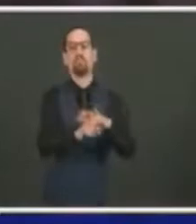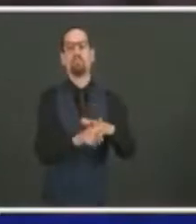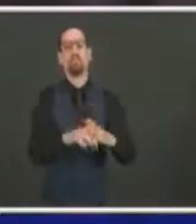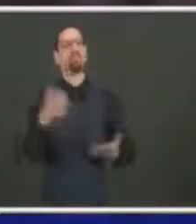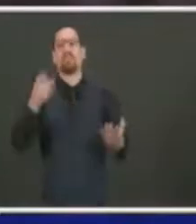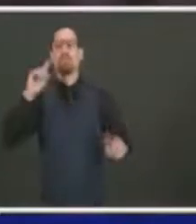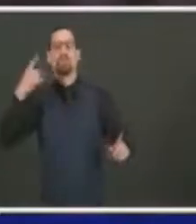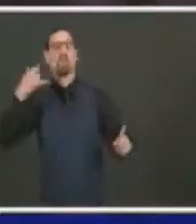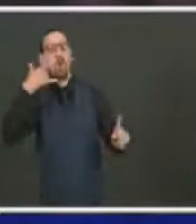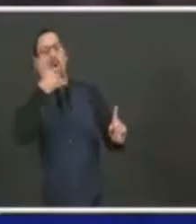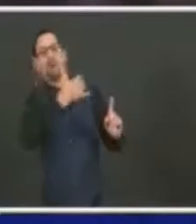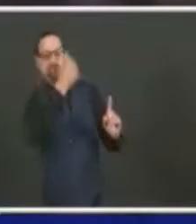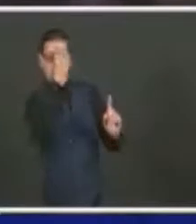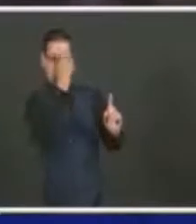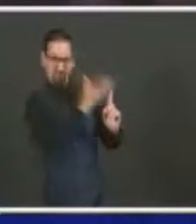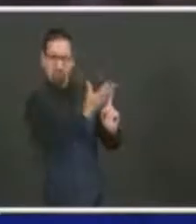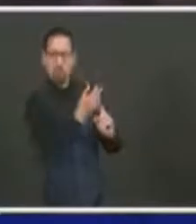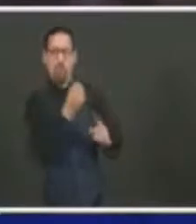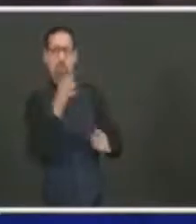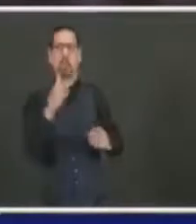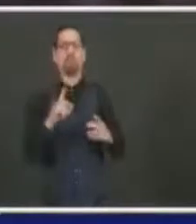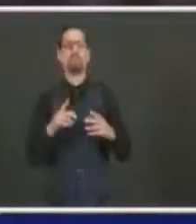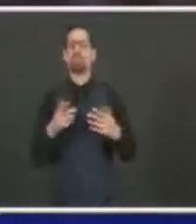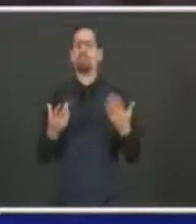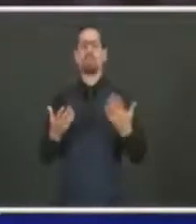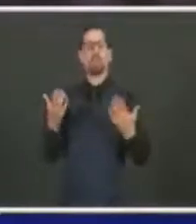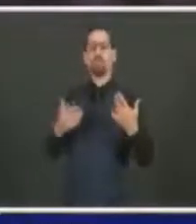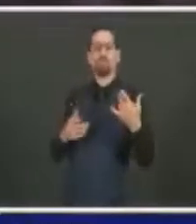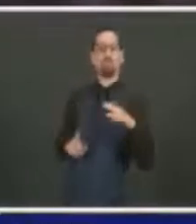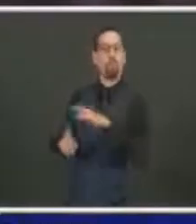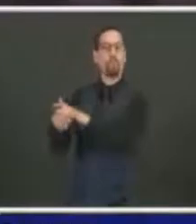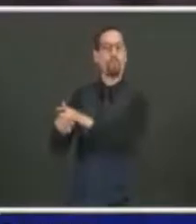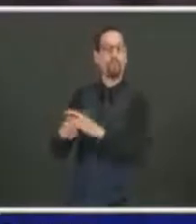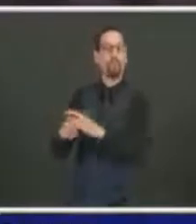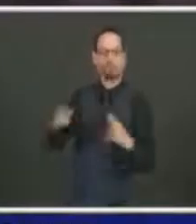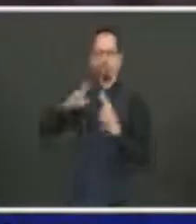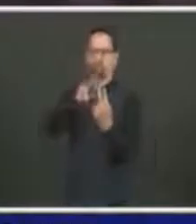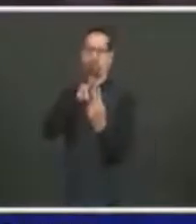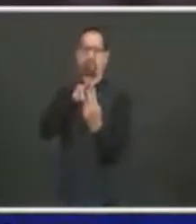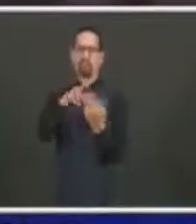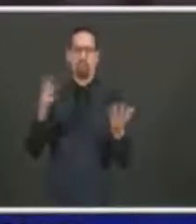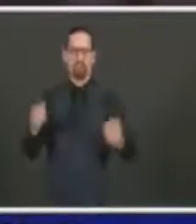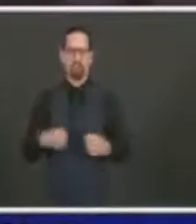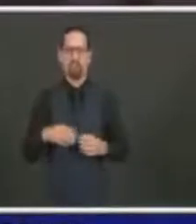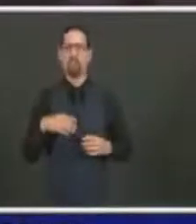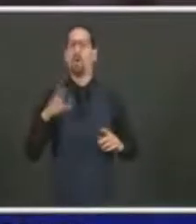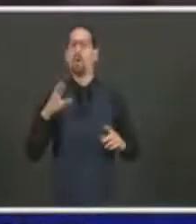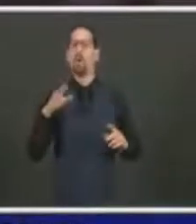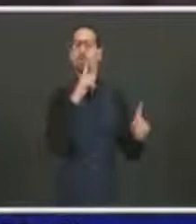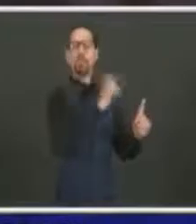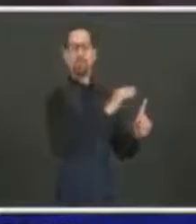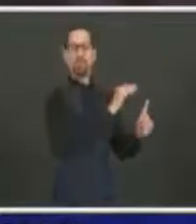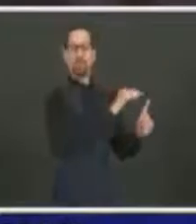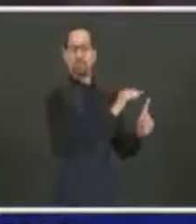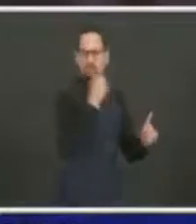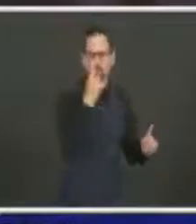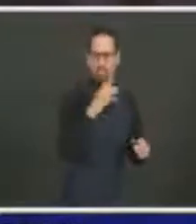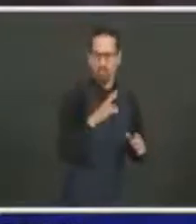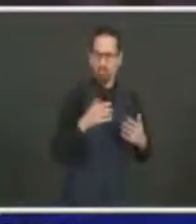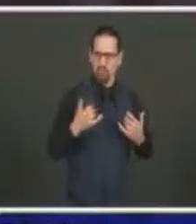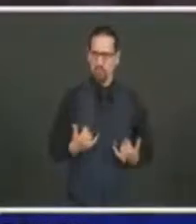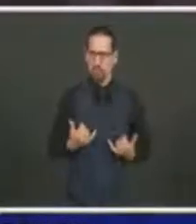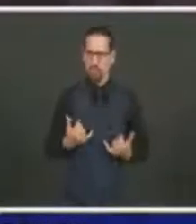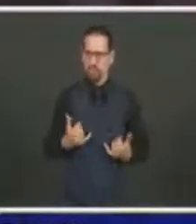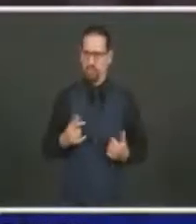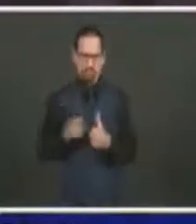upon the specific case. So I think that's responsive to your question. Okay. Secretary Pryor, today is the first time we've heard anything